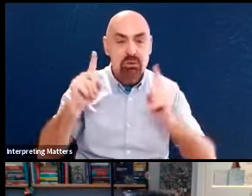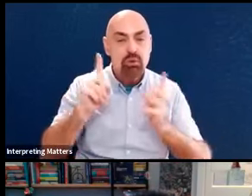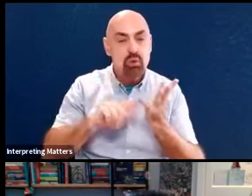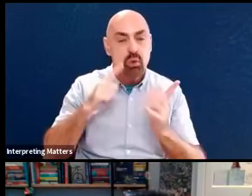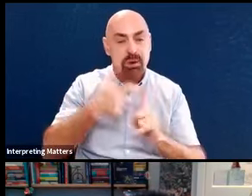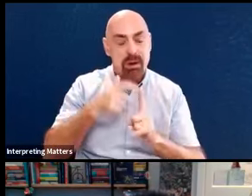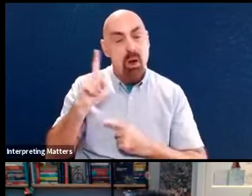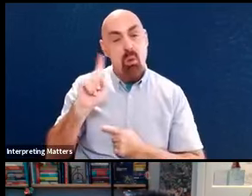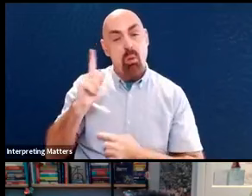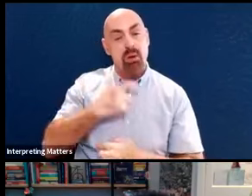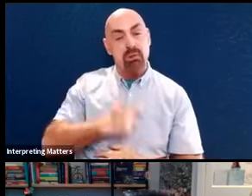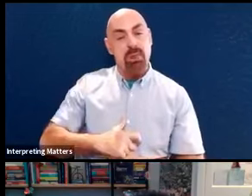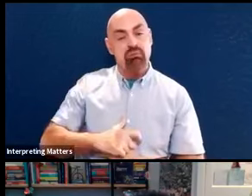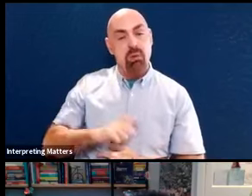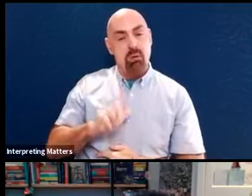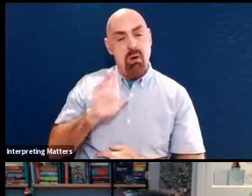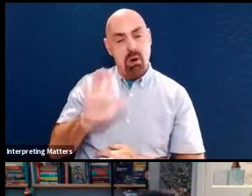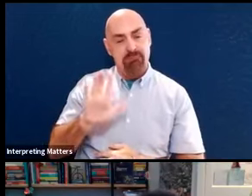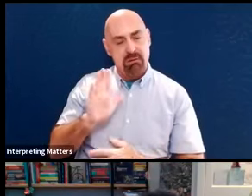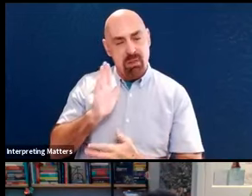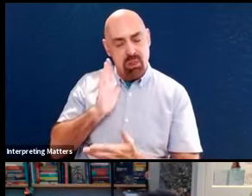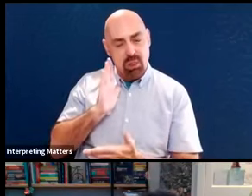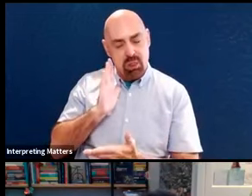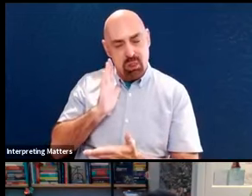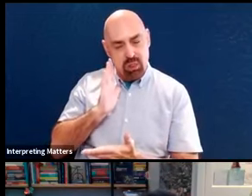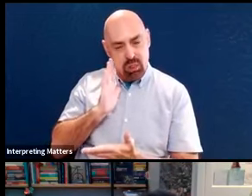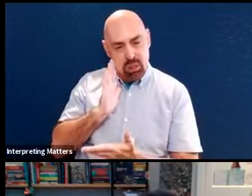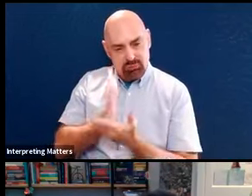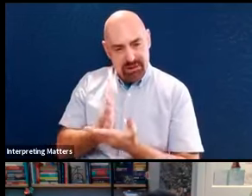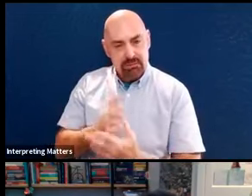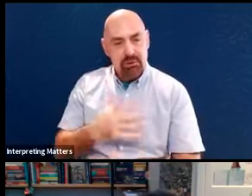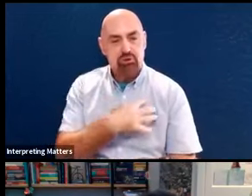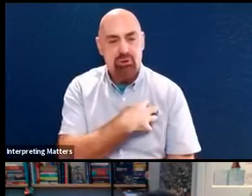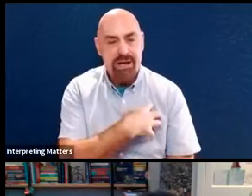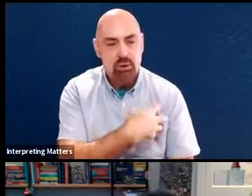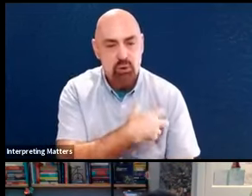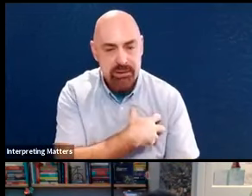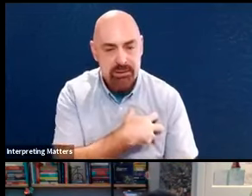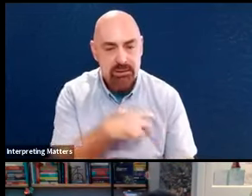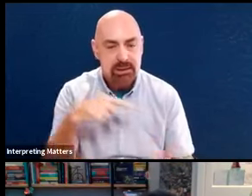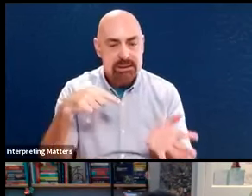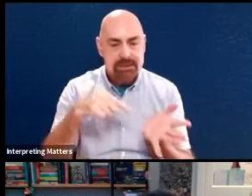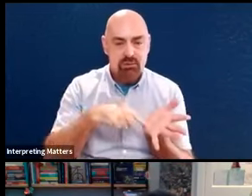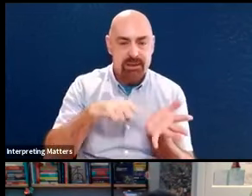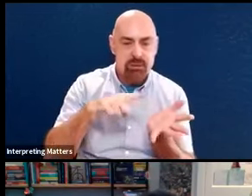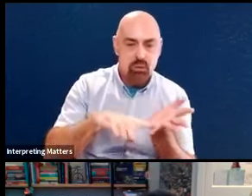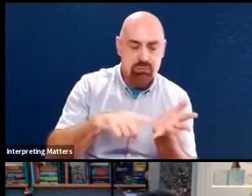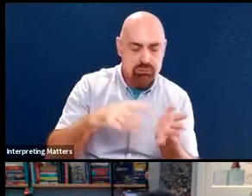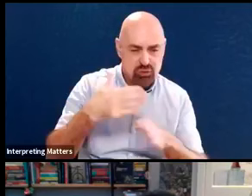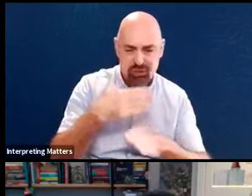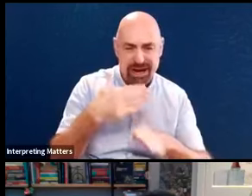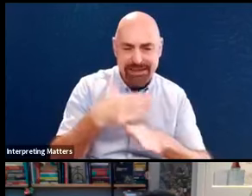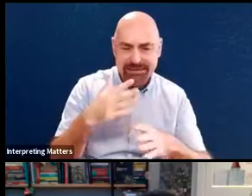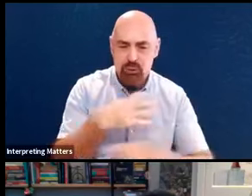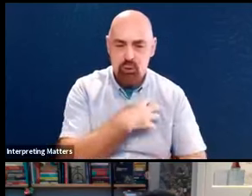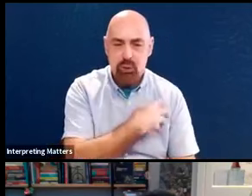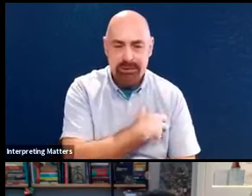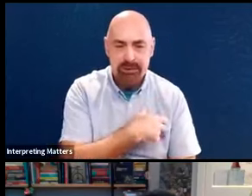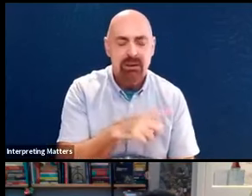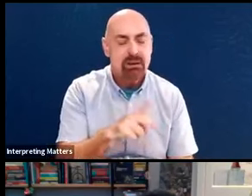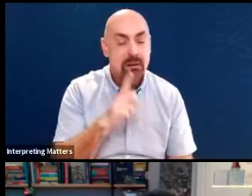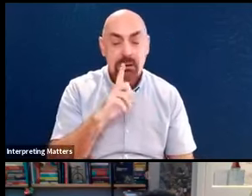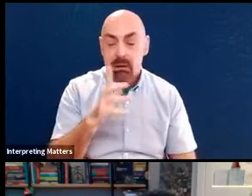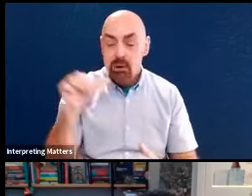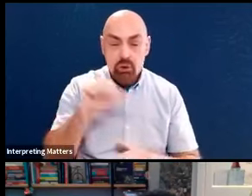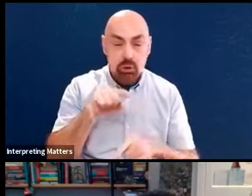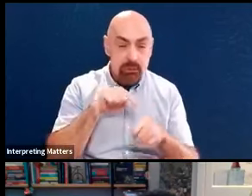nature, the real configuration of trade unions, that we still stick to